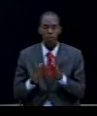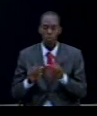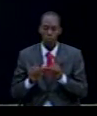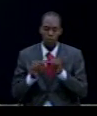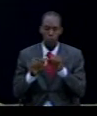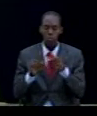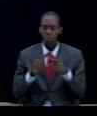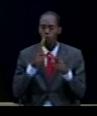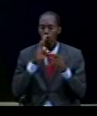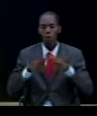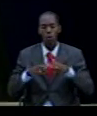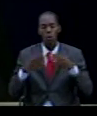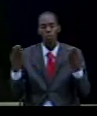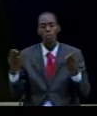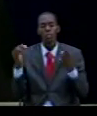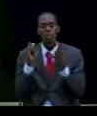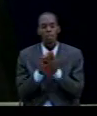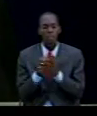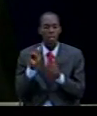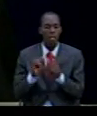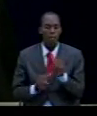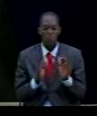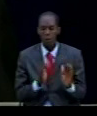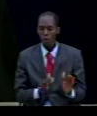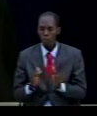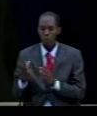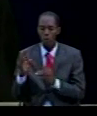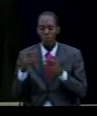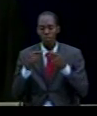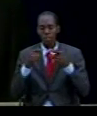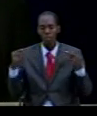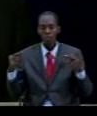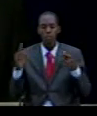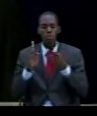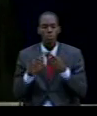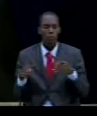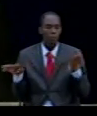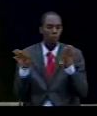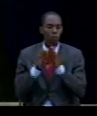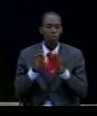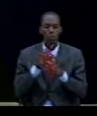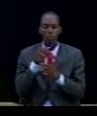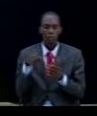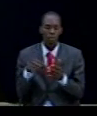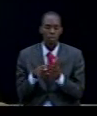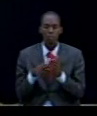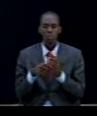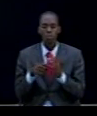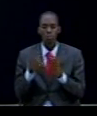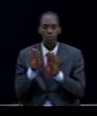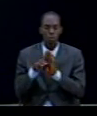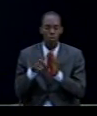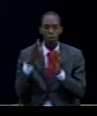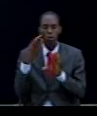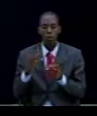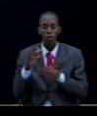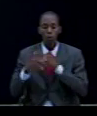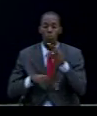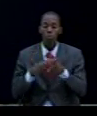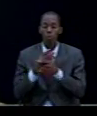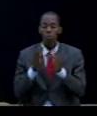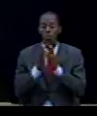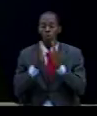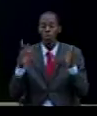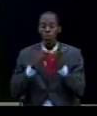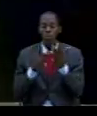That any plan of the enemy to close this door for global revival, the Lord